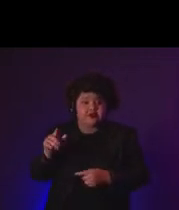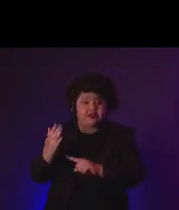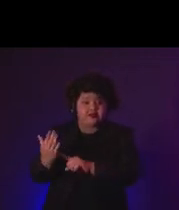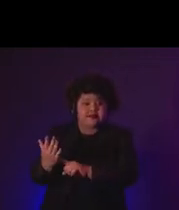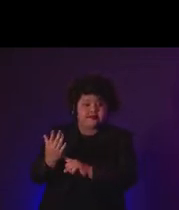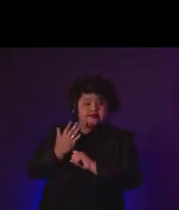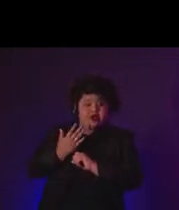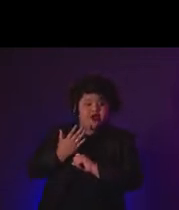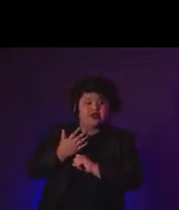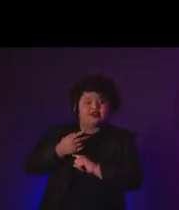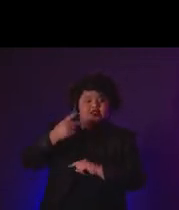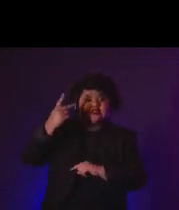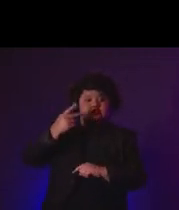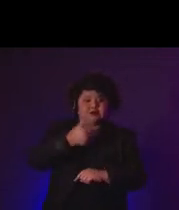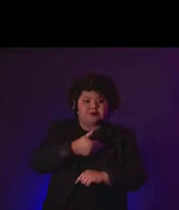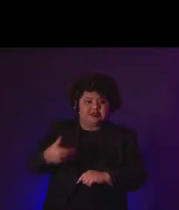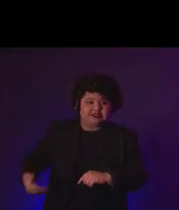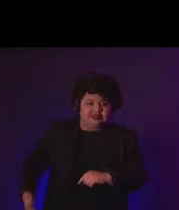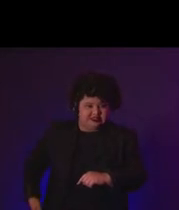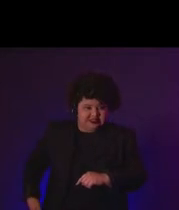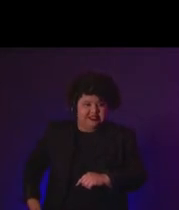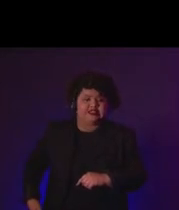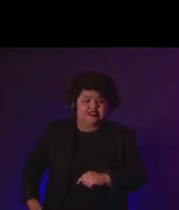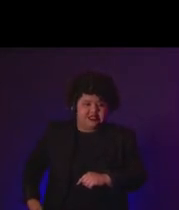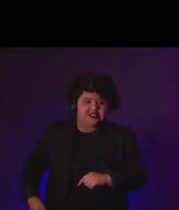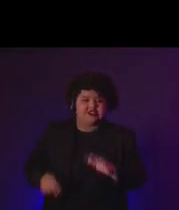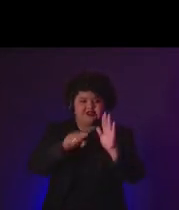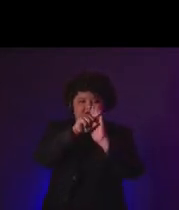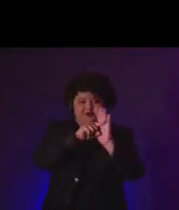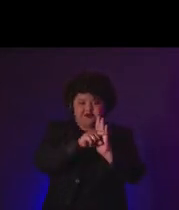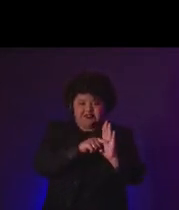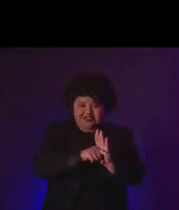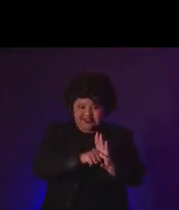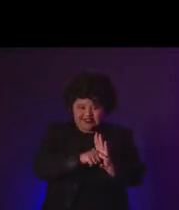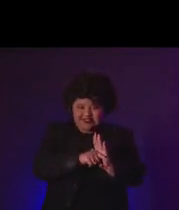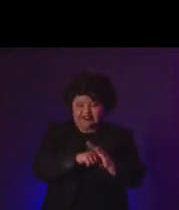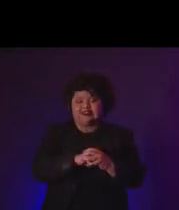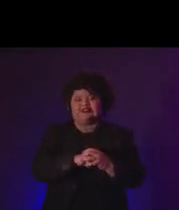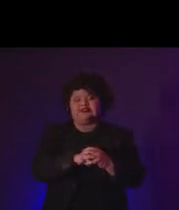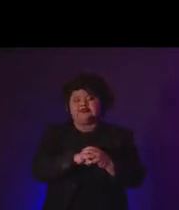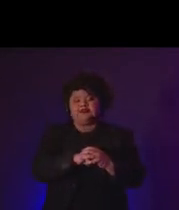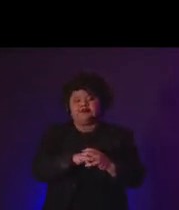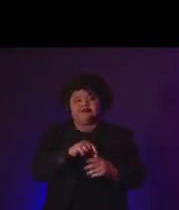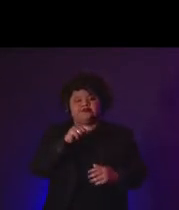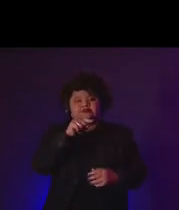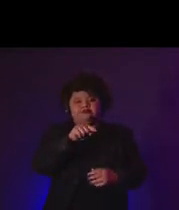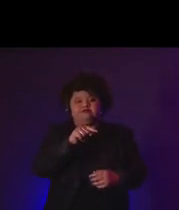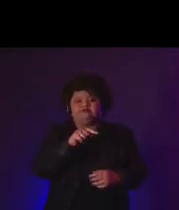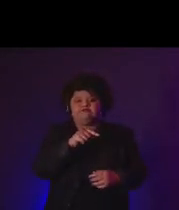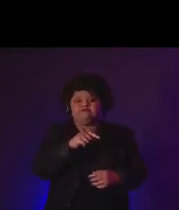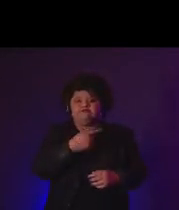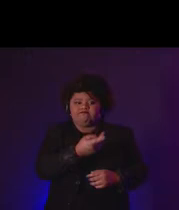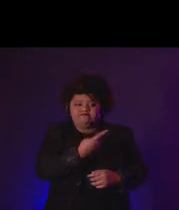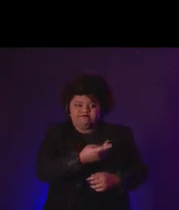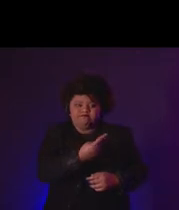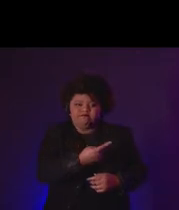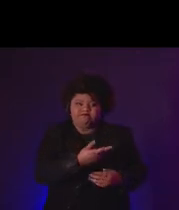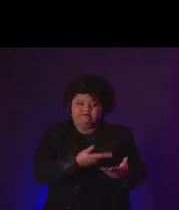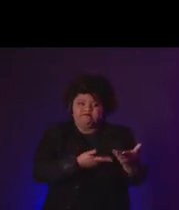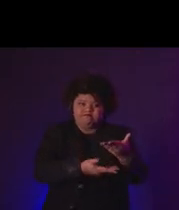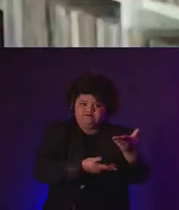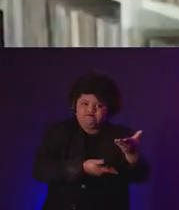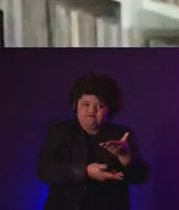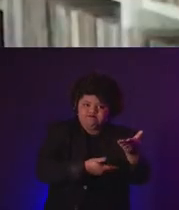Ridder, Jenny Fielder. And Jenny and I have been together now for 29